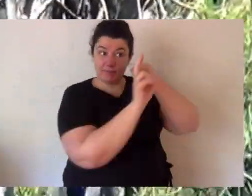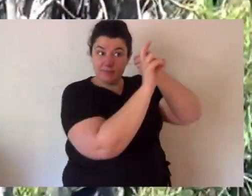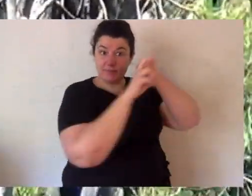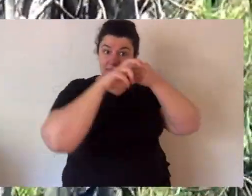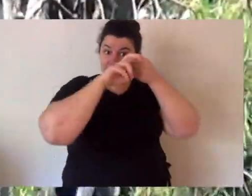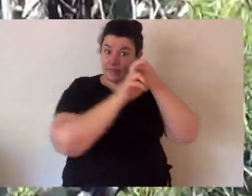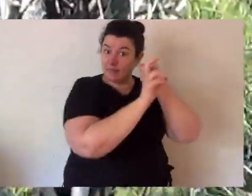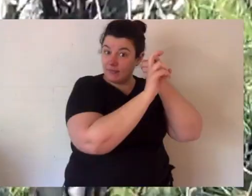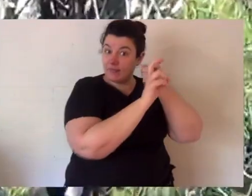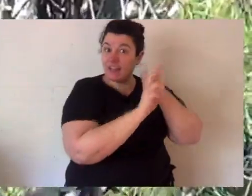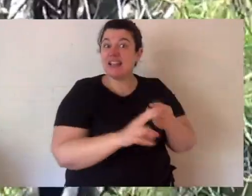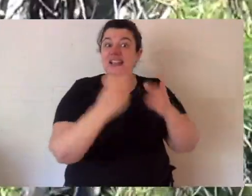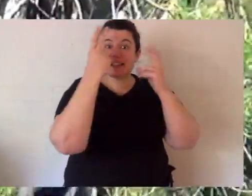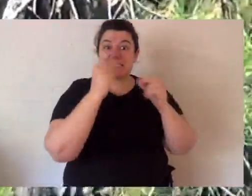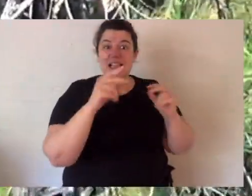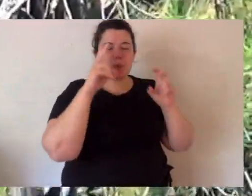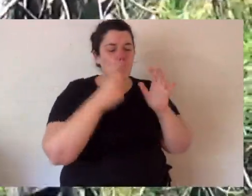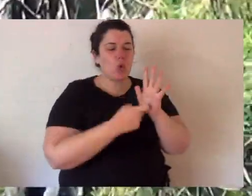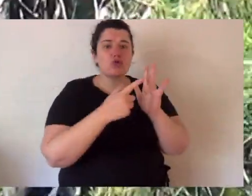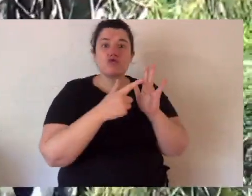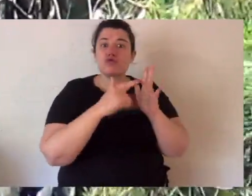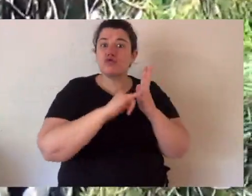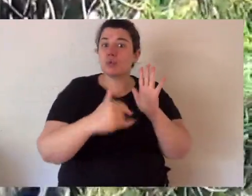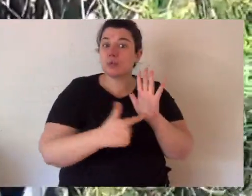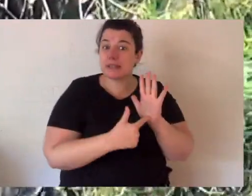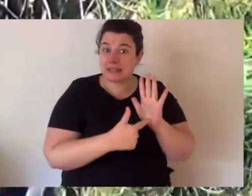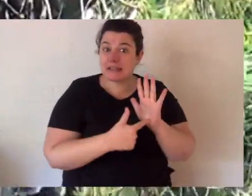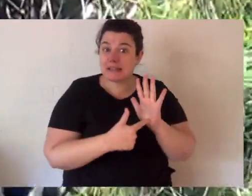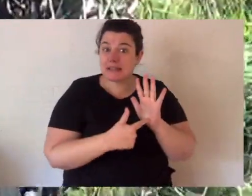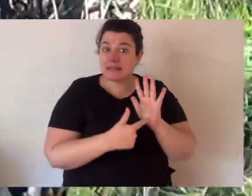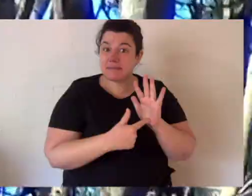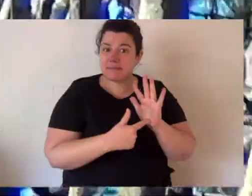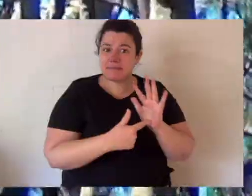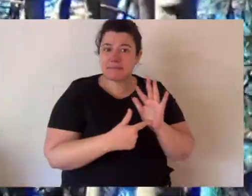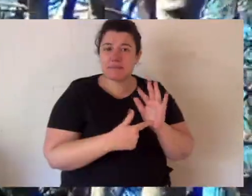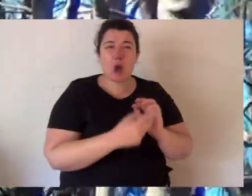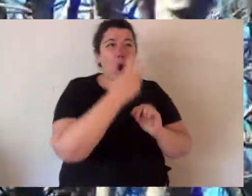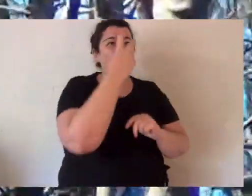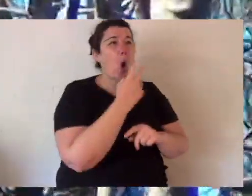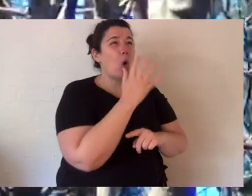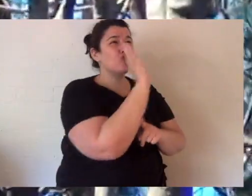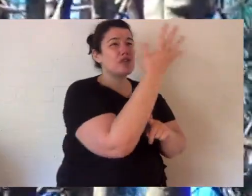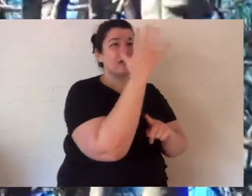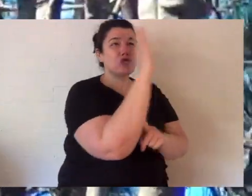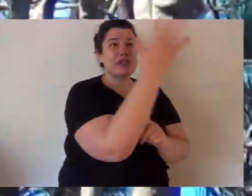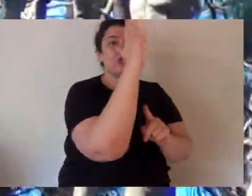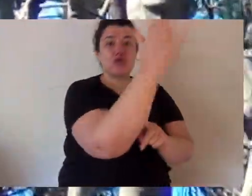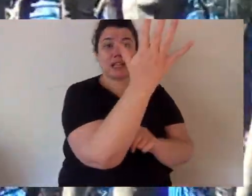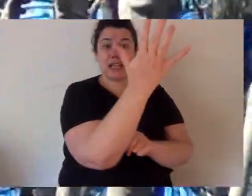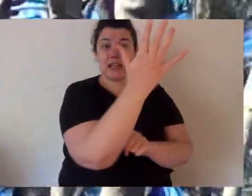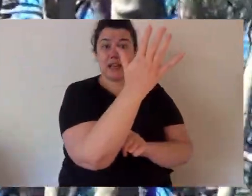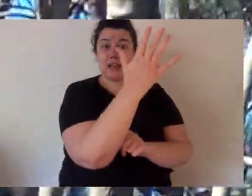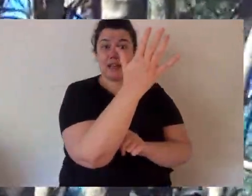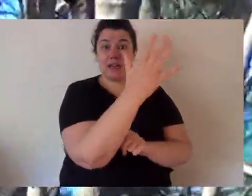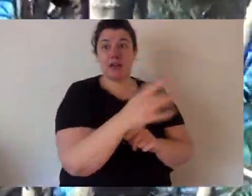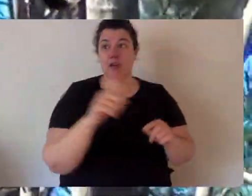sleep, because they are nocturnal, they sleep in what's called a roost. Now a roost is normally going to be some really old trees that